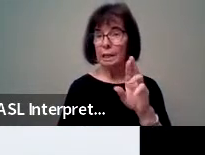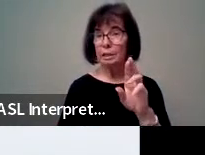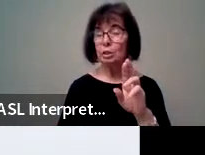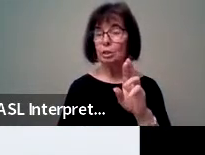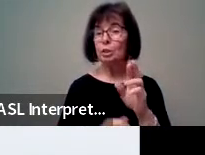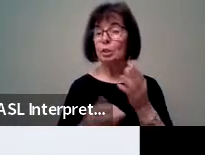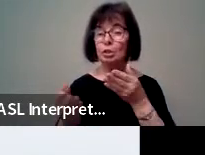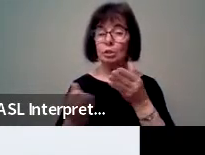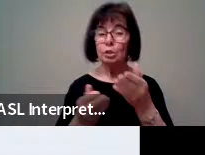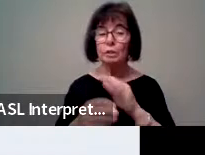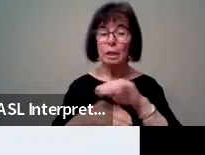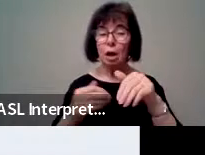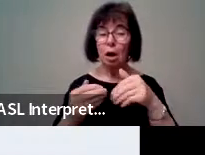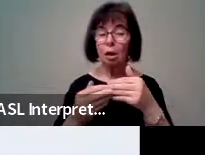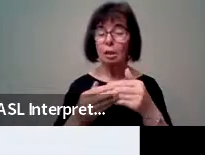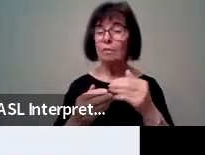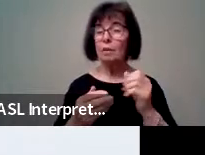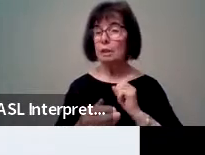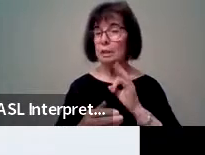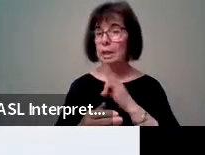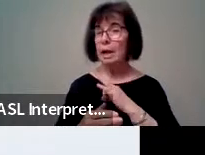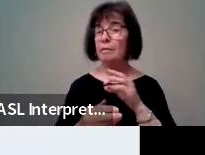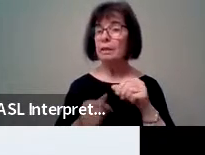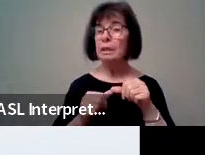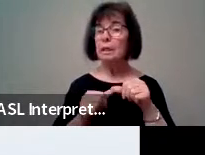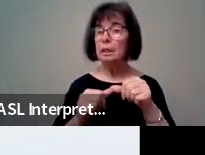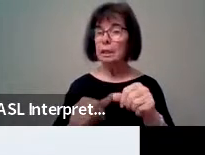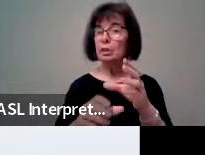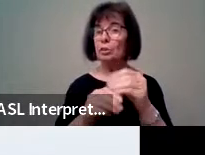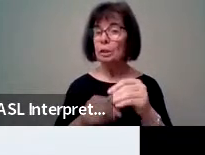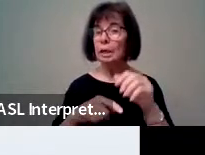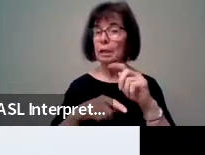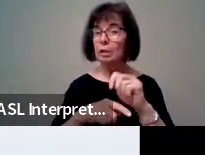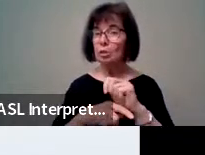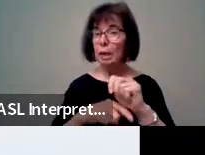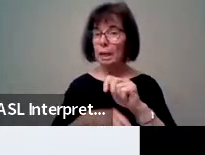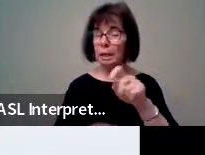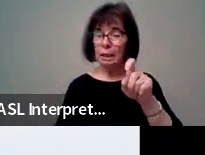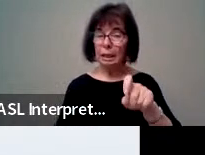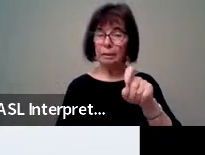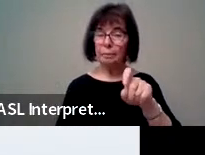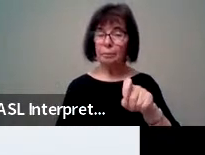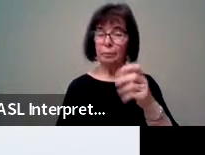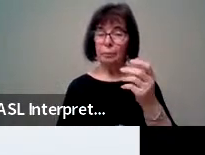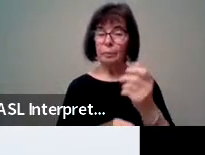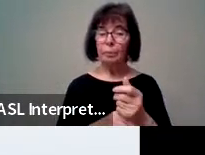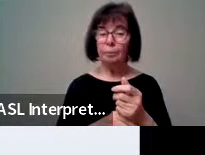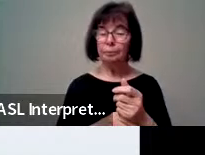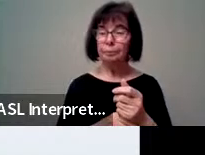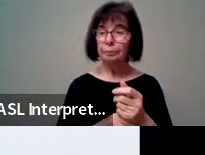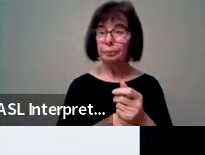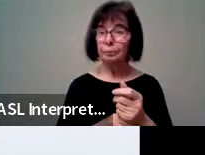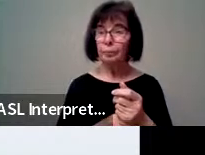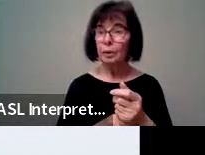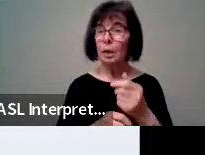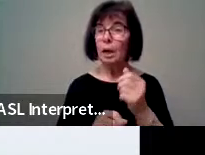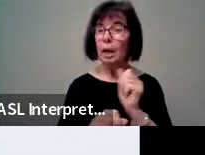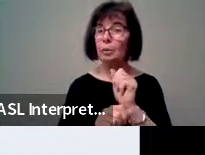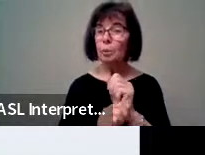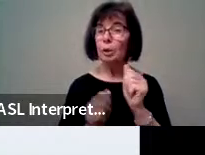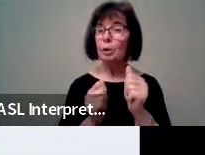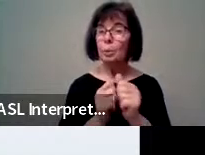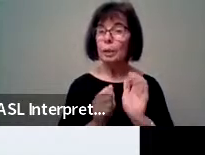staff continue to get the training and skills needed to be able to search and work with us during a